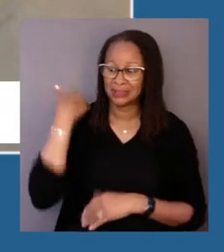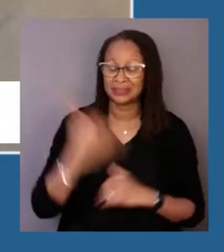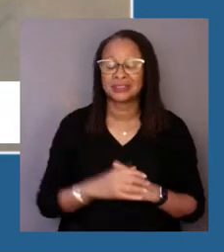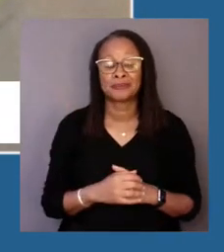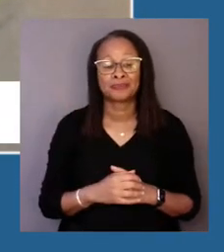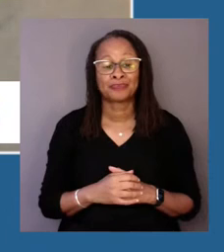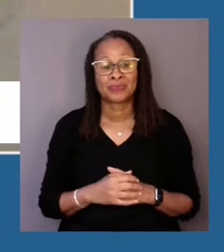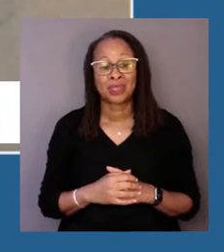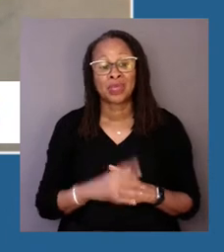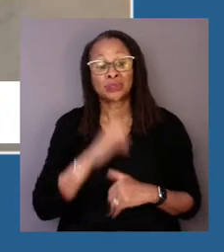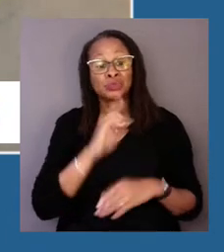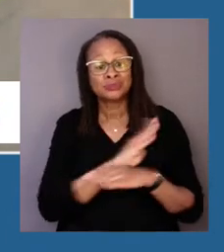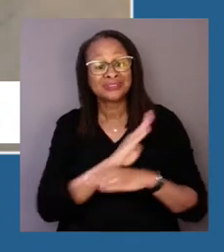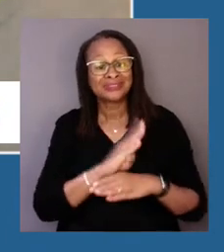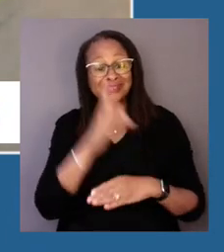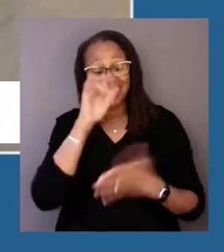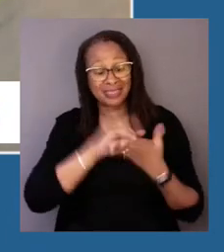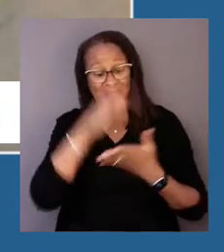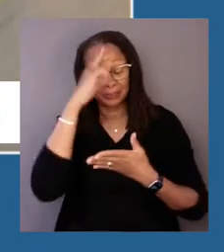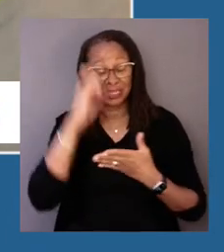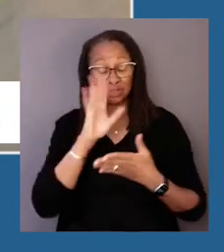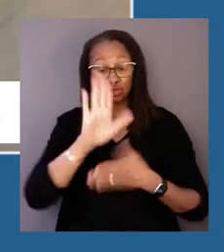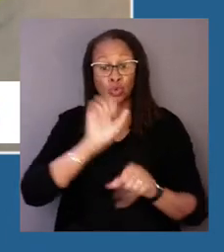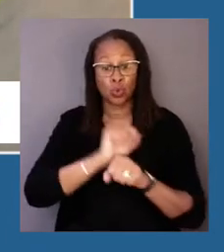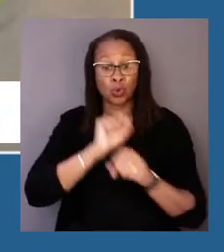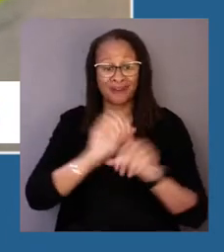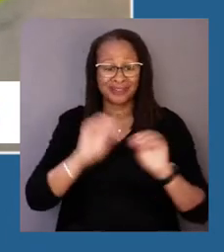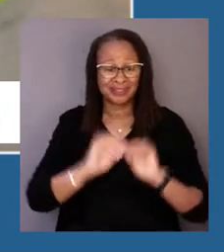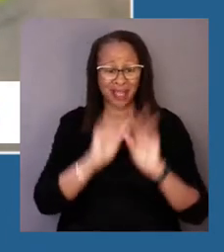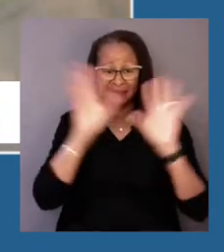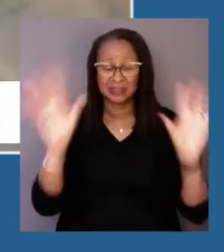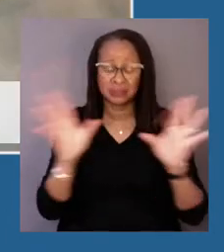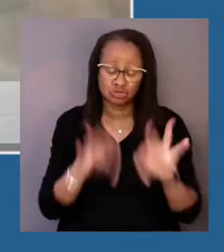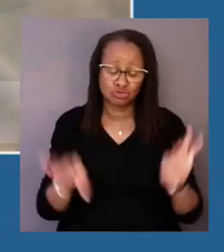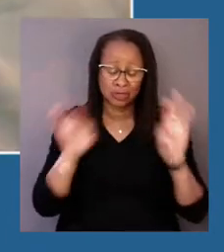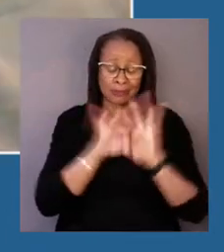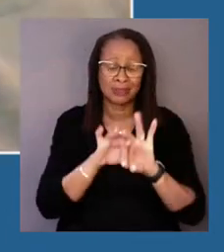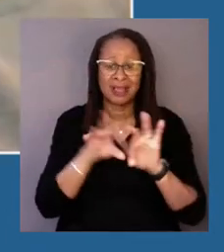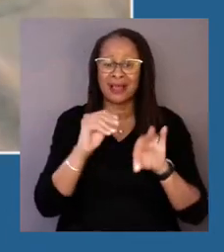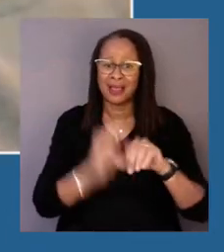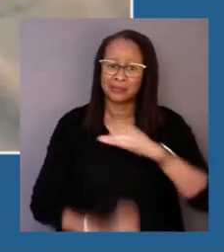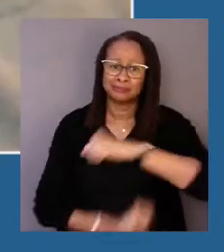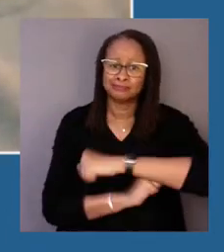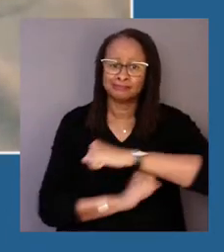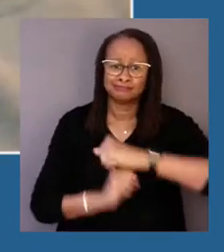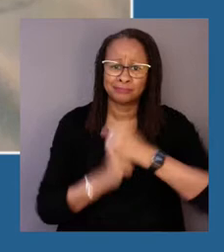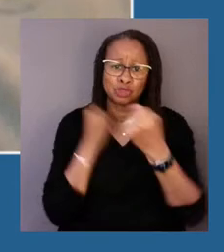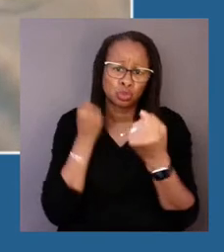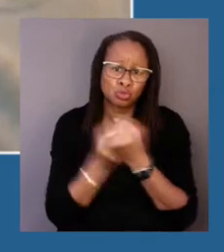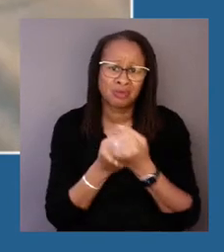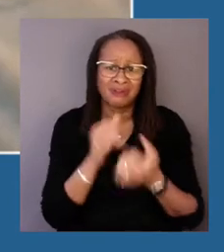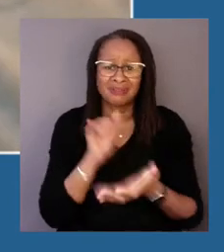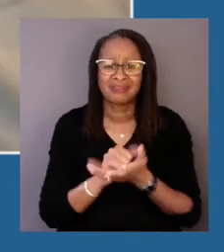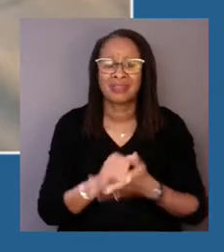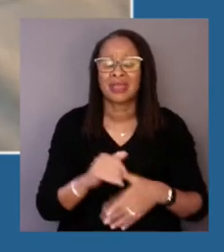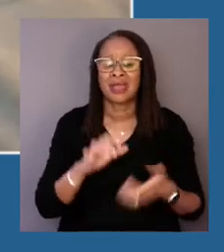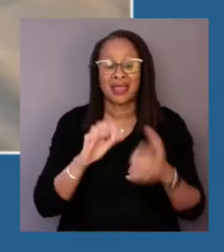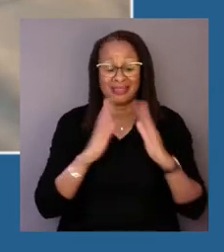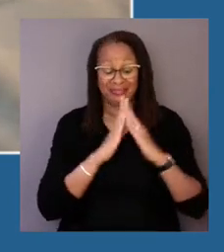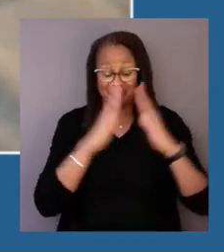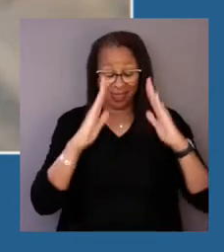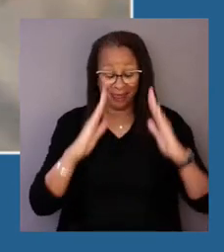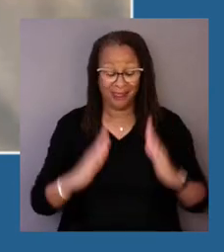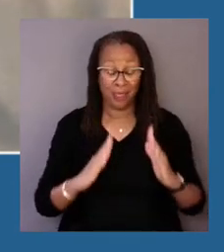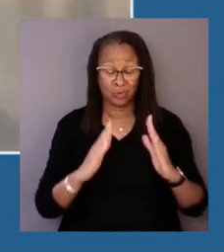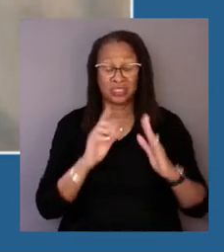part, it's your work has obviously been critical and foundational to that. The House investigation into fossil